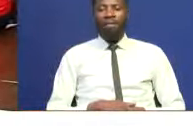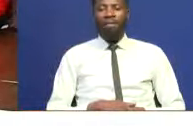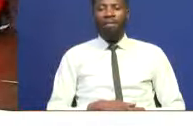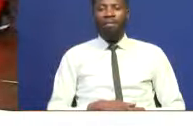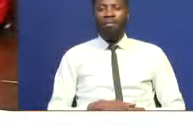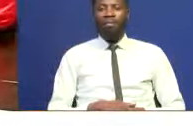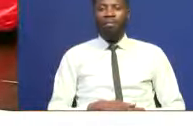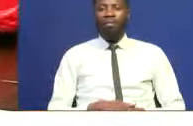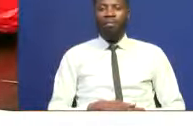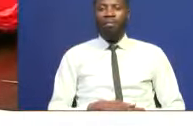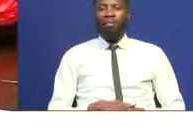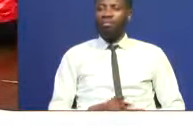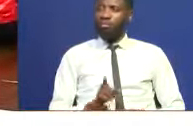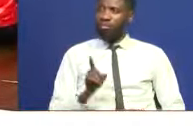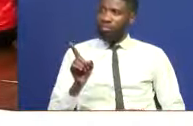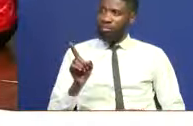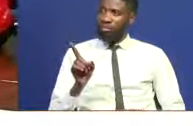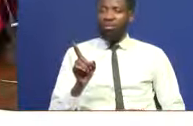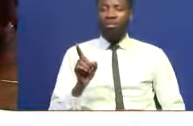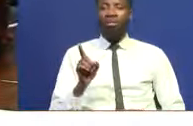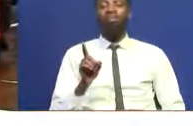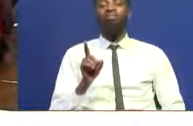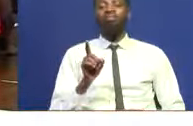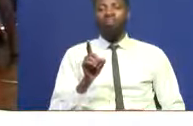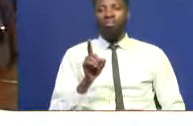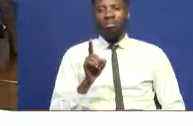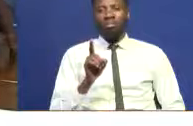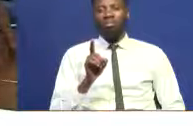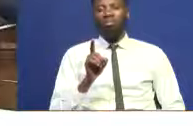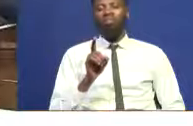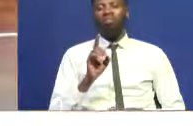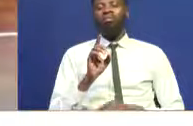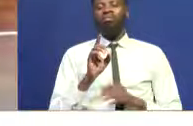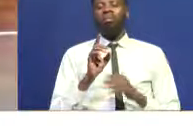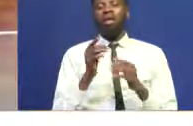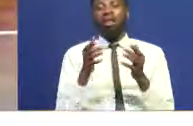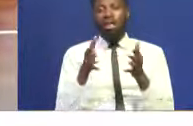Continental Showpiece following their inclusion into the squad.